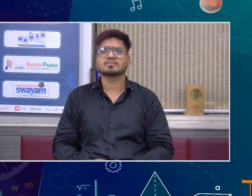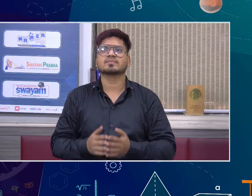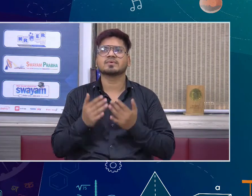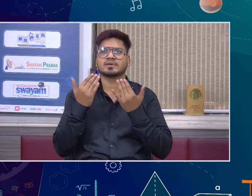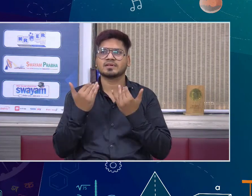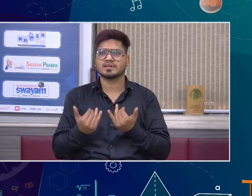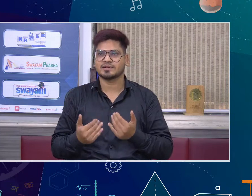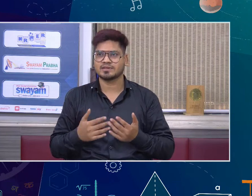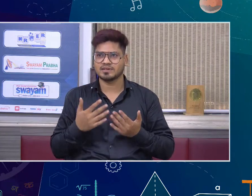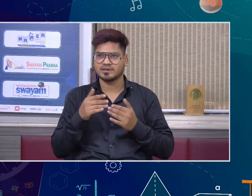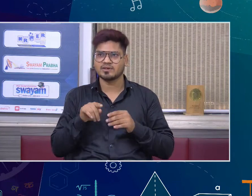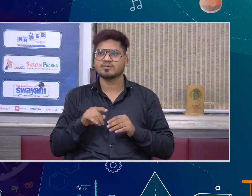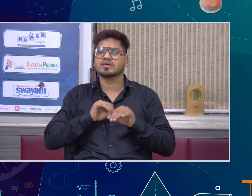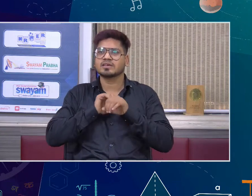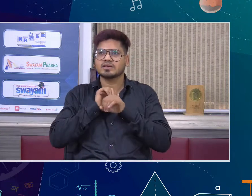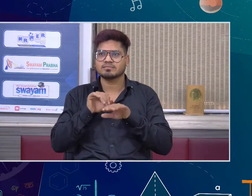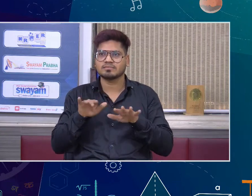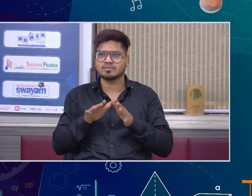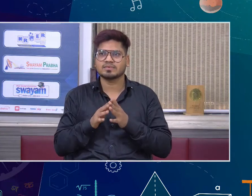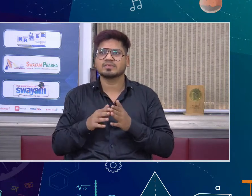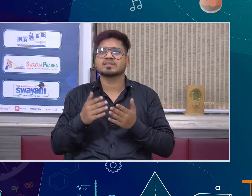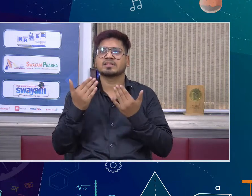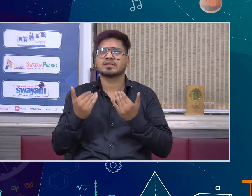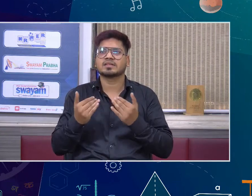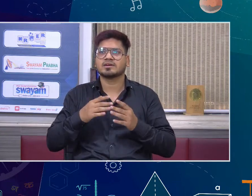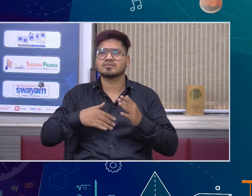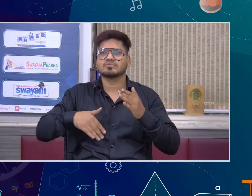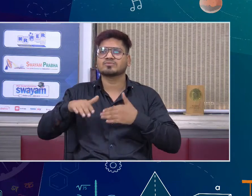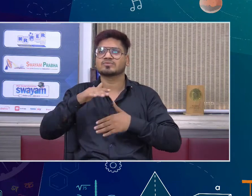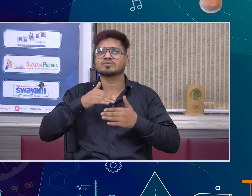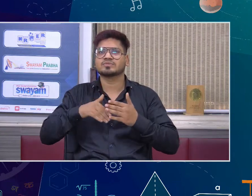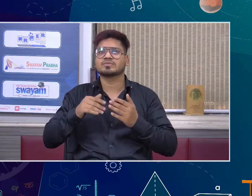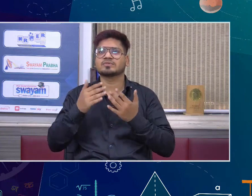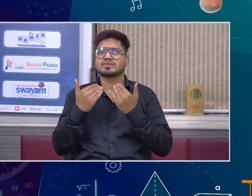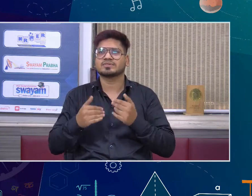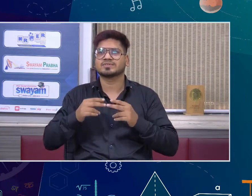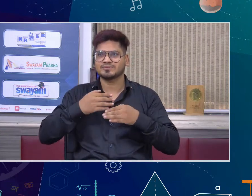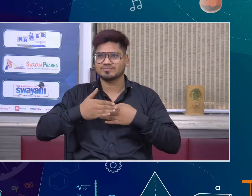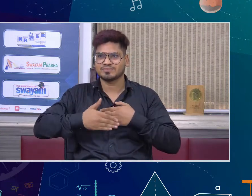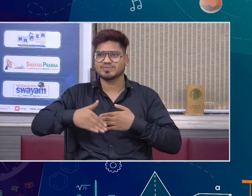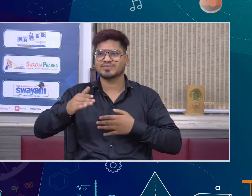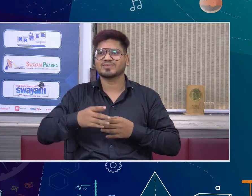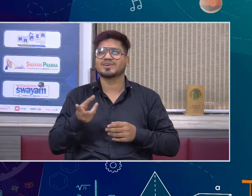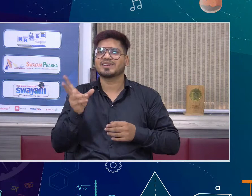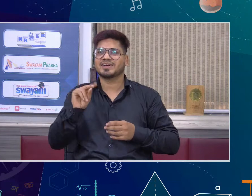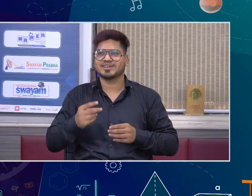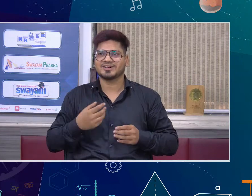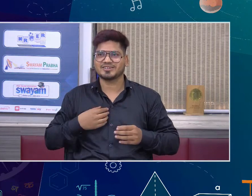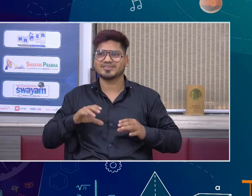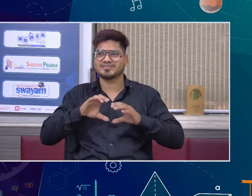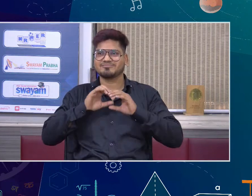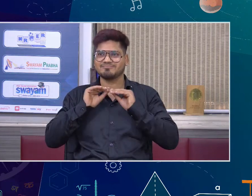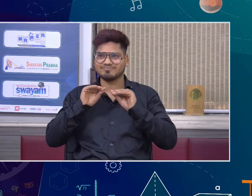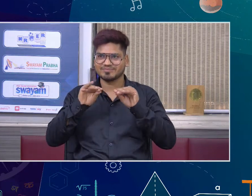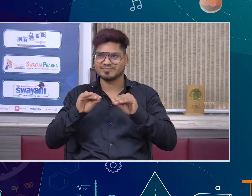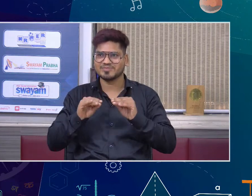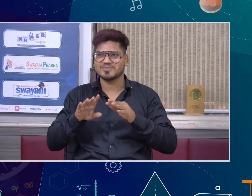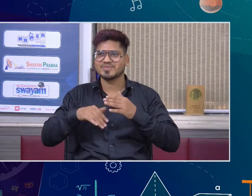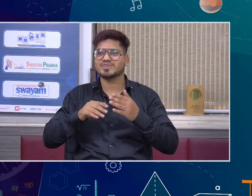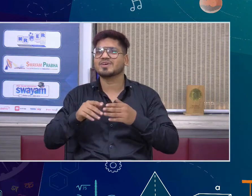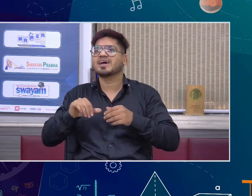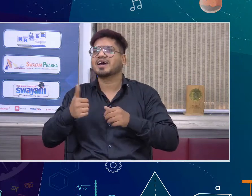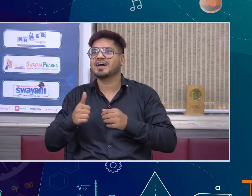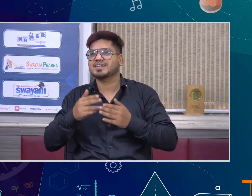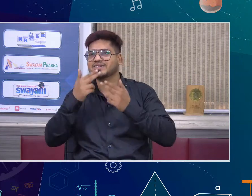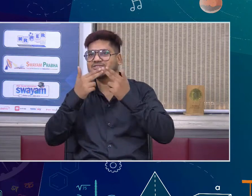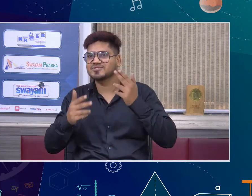And here we are going to wrap up this session, but stay tuned. We are going to come back with another session of ours.